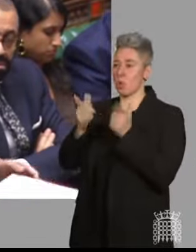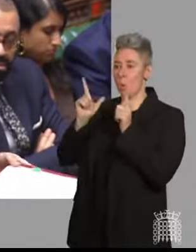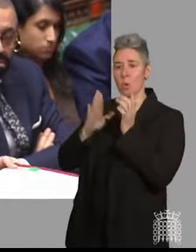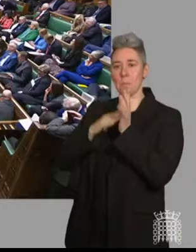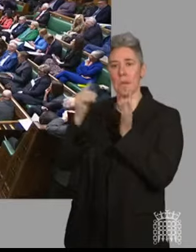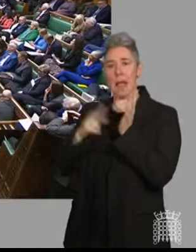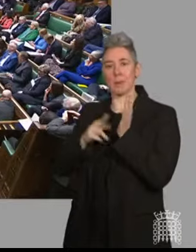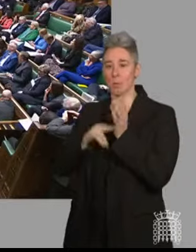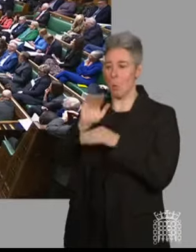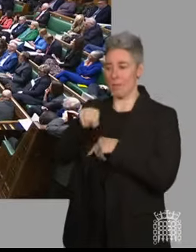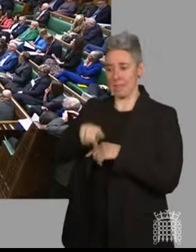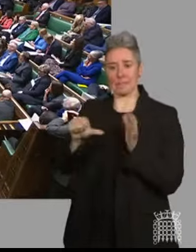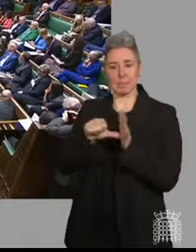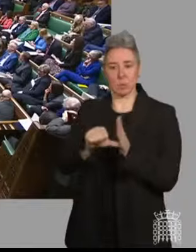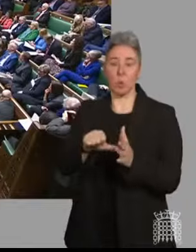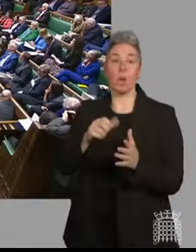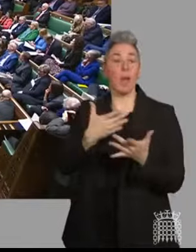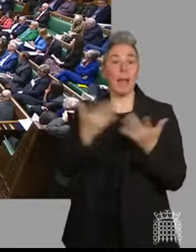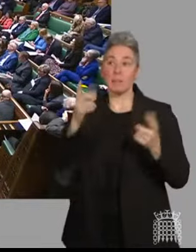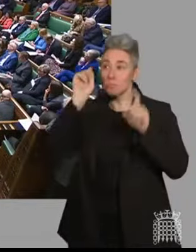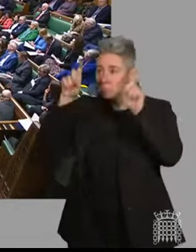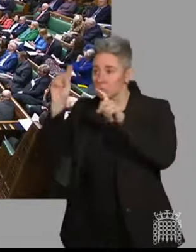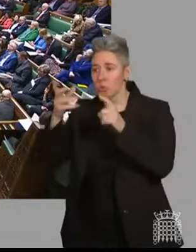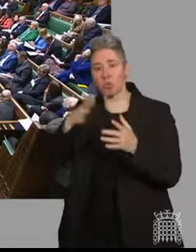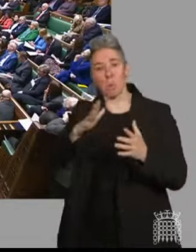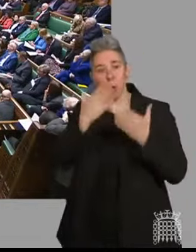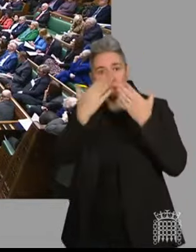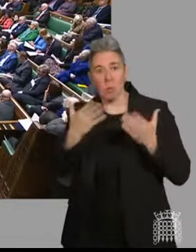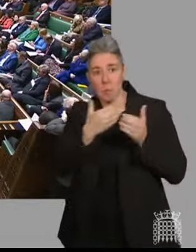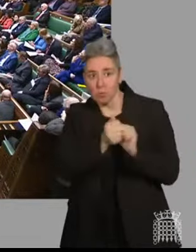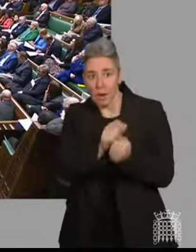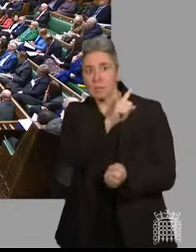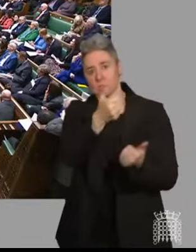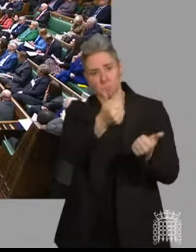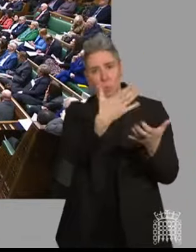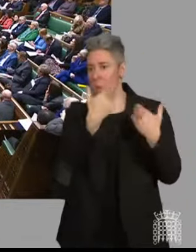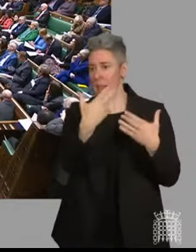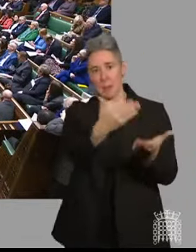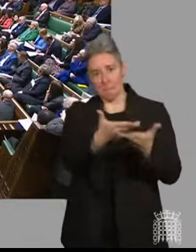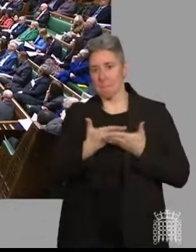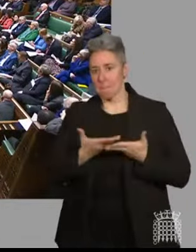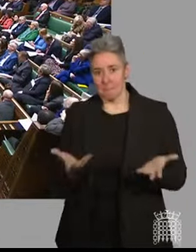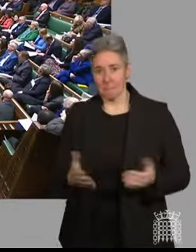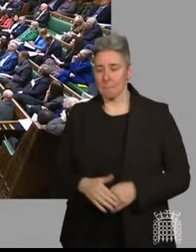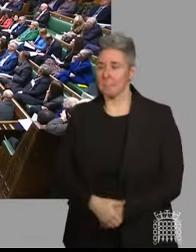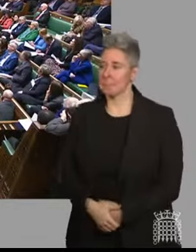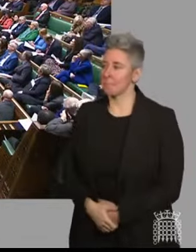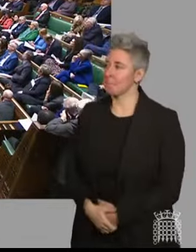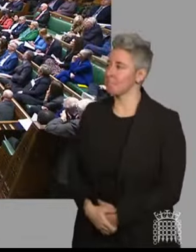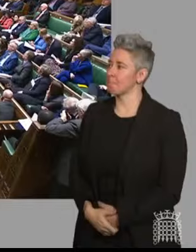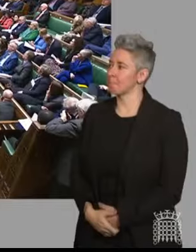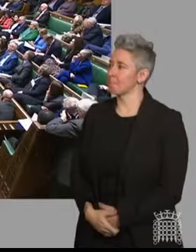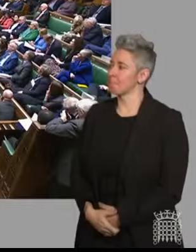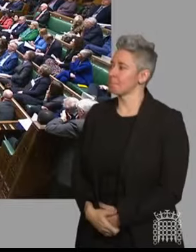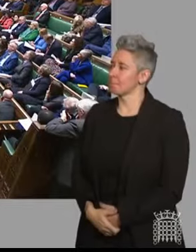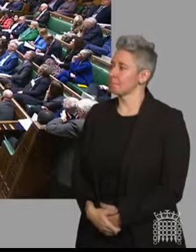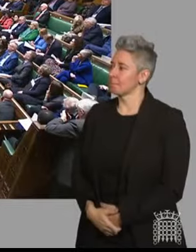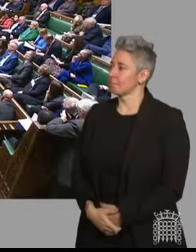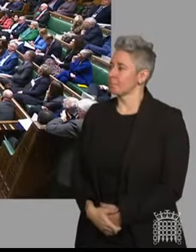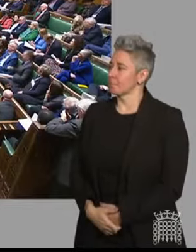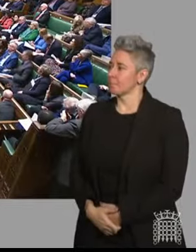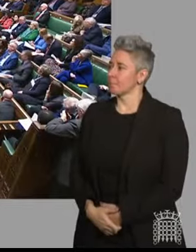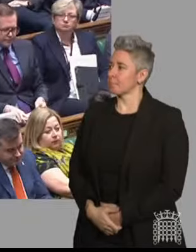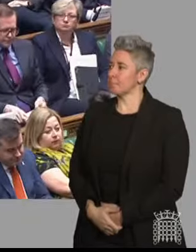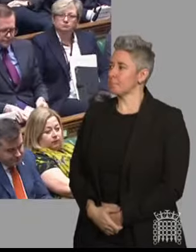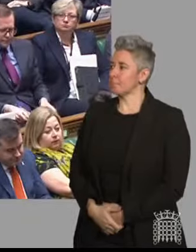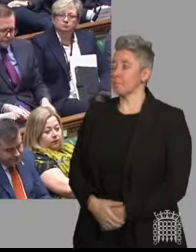too. Thank you very much, Mr. Speaker. When my best friend and constituent, Dr. Laura Williams, lost her husband suddenly at 35,